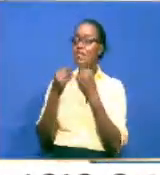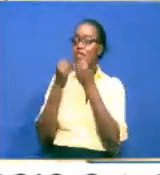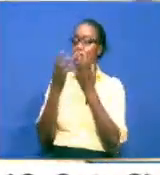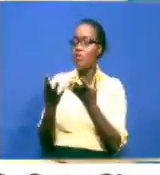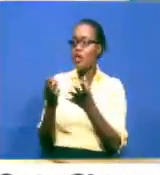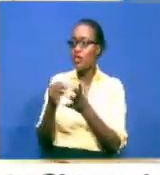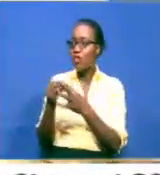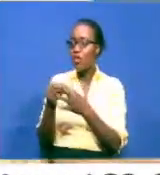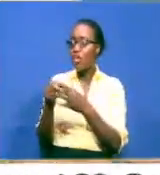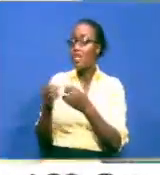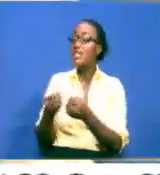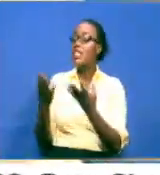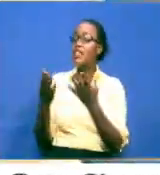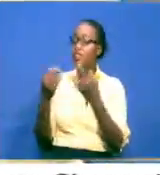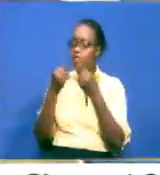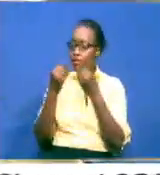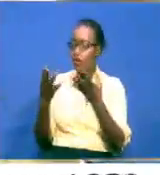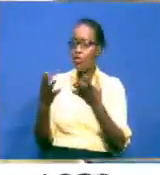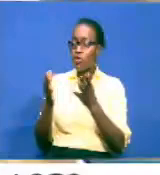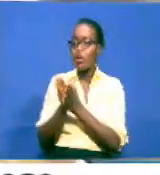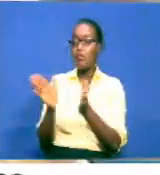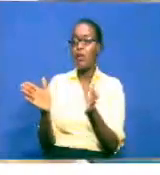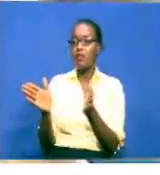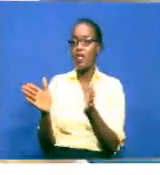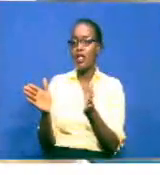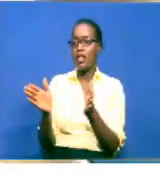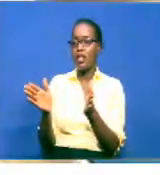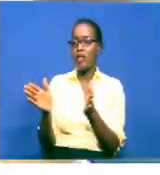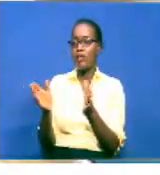they're releasing information to the public or they're going